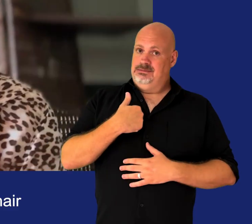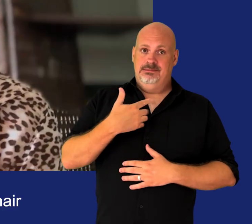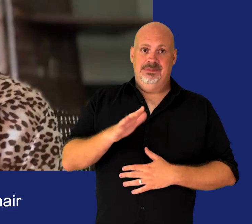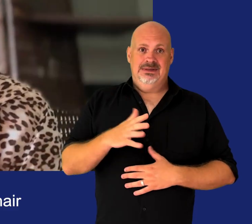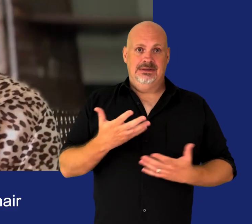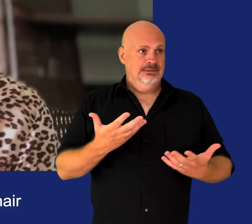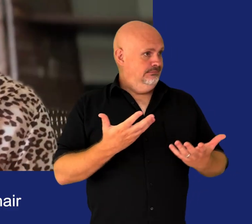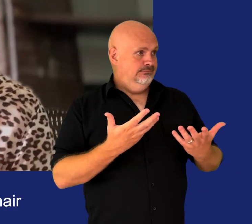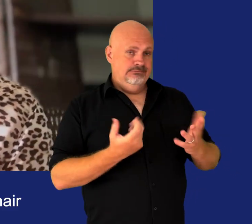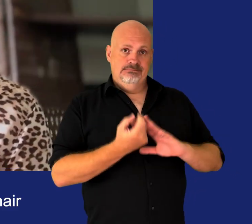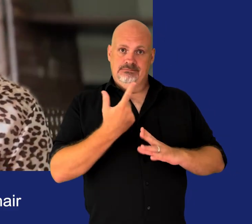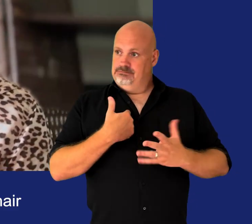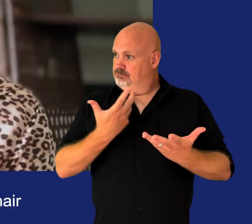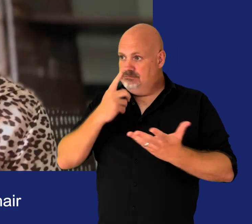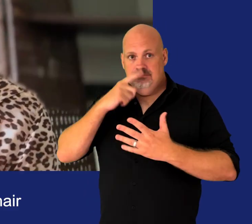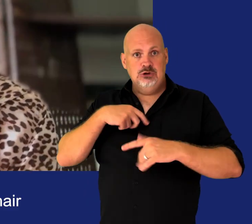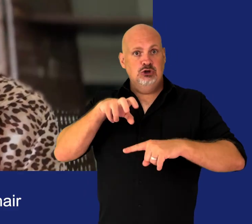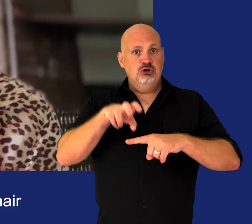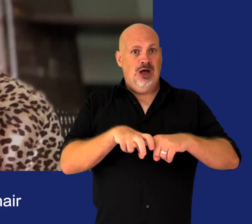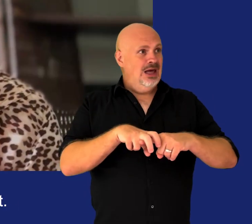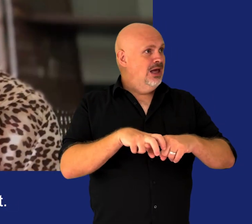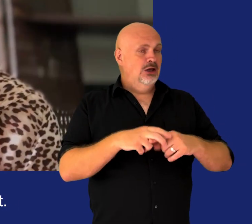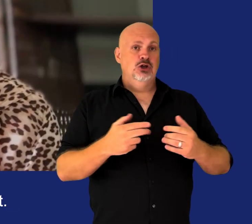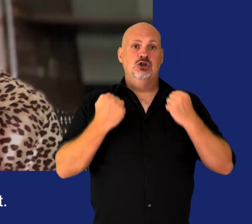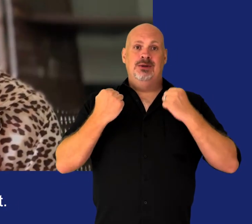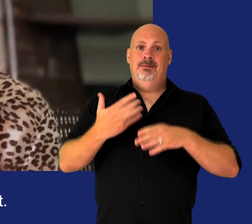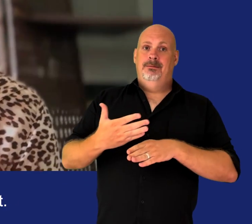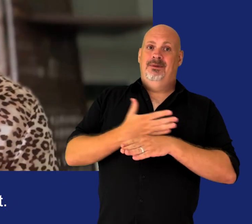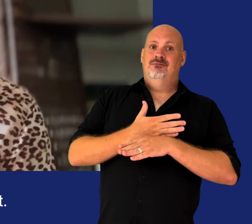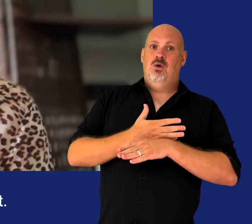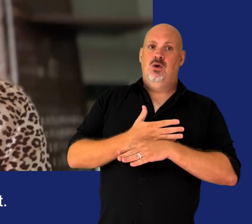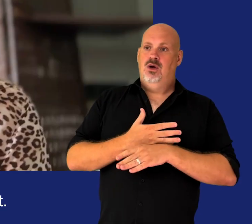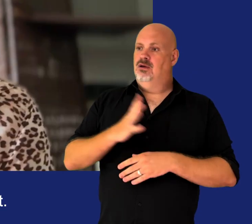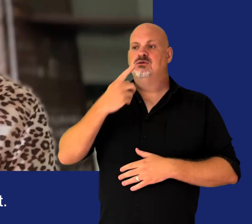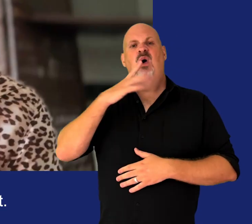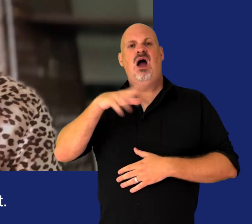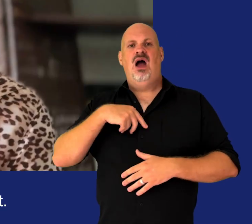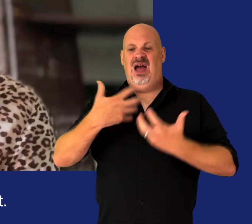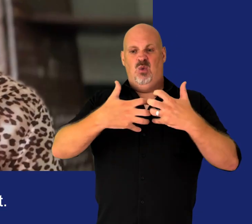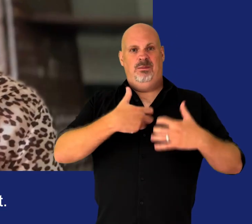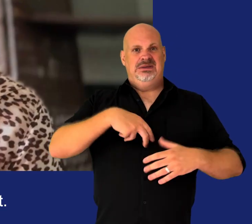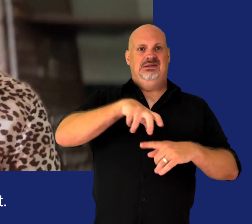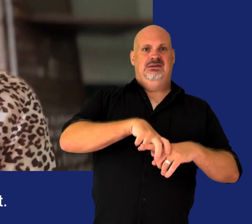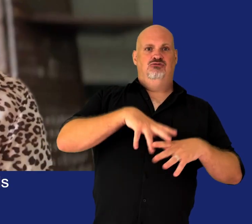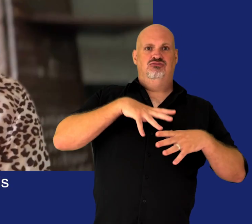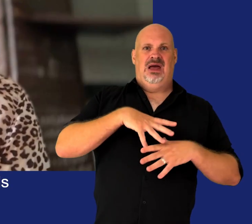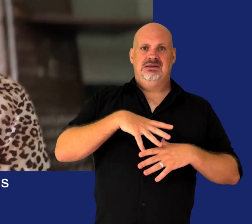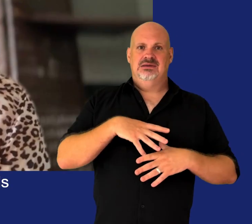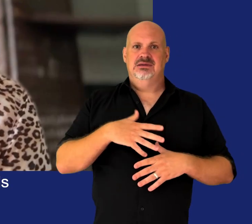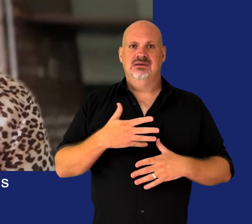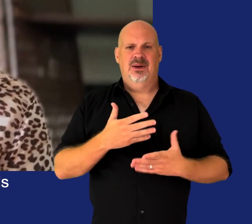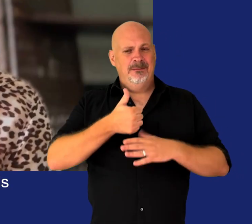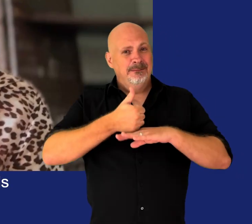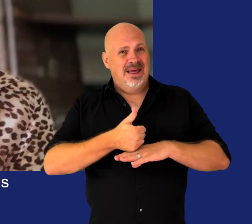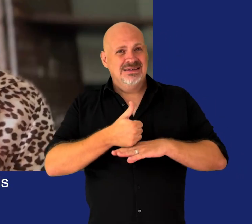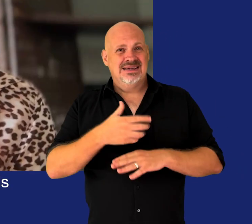found the inability to have a chair in a gym before and been told to rest on equipment. So I